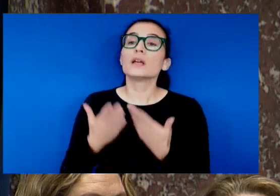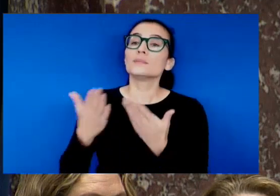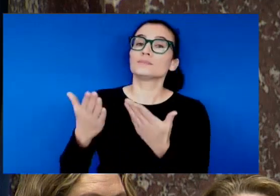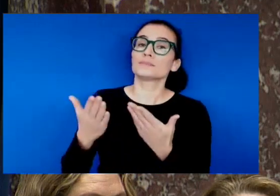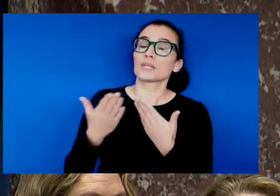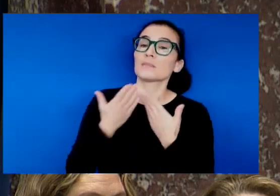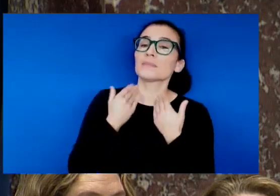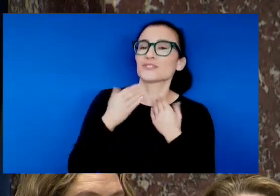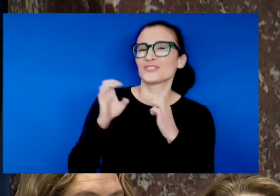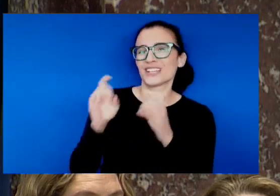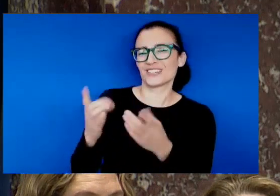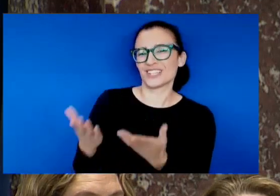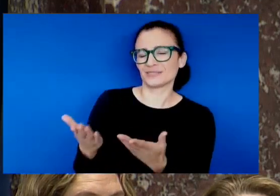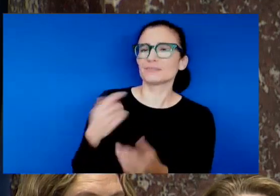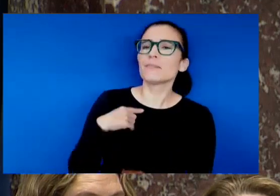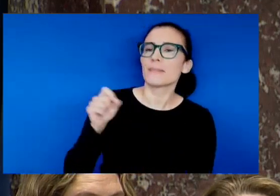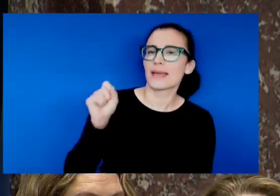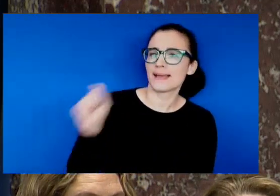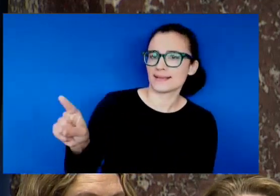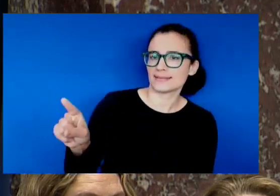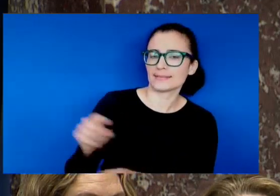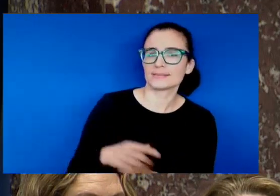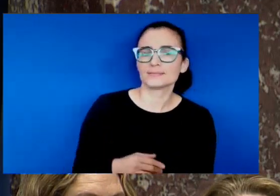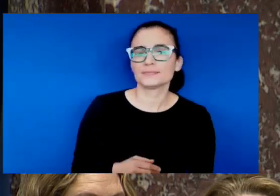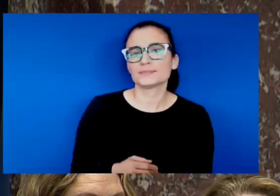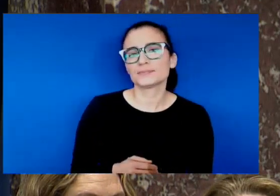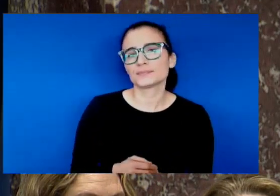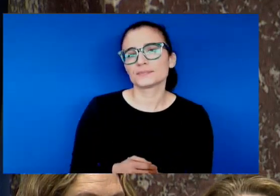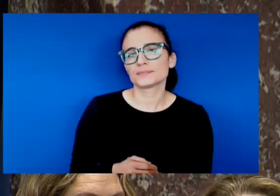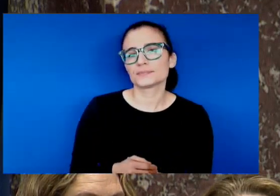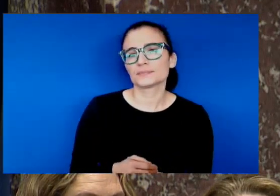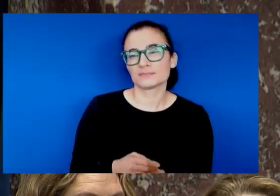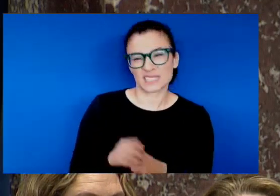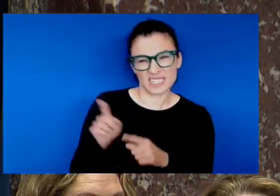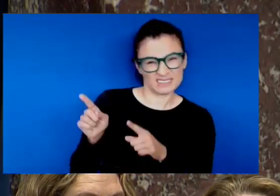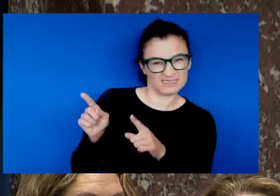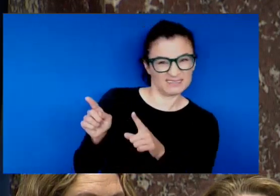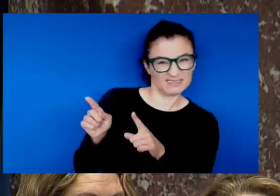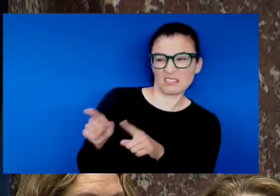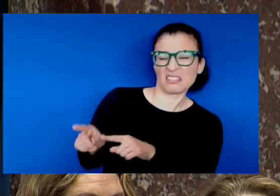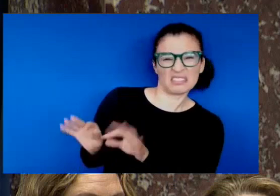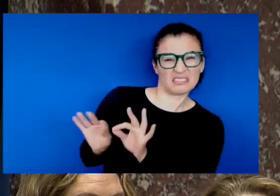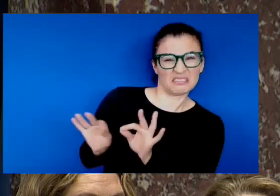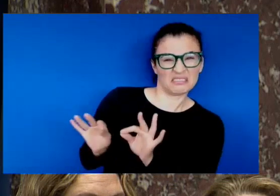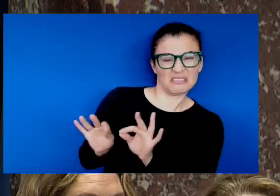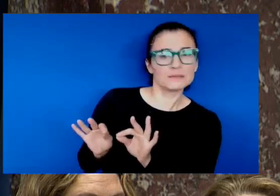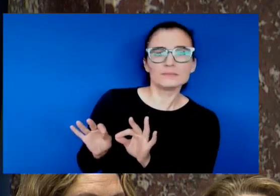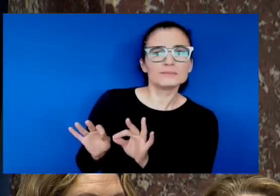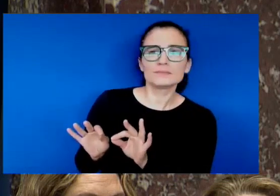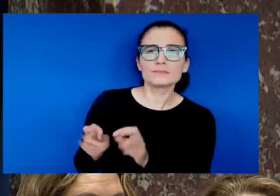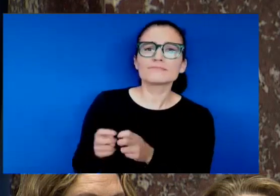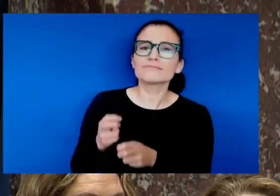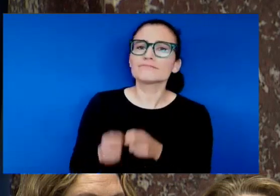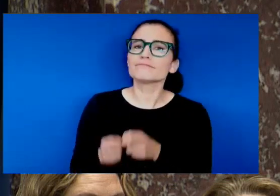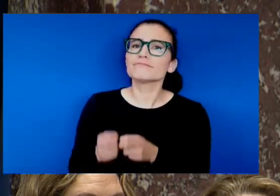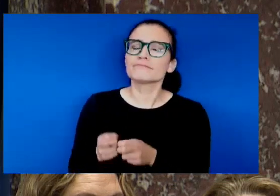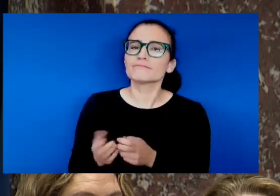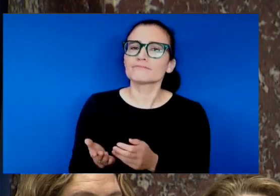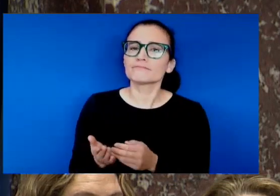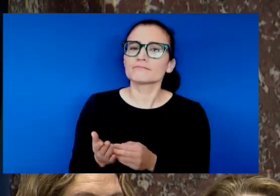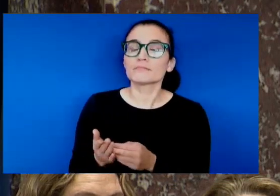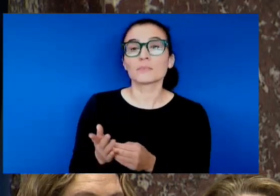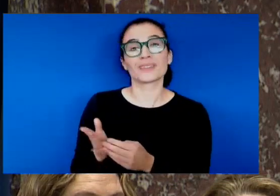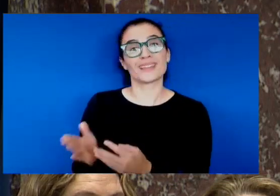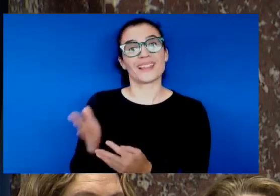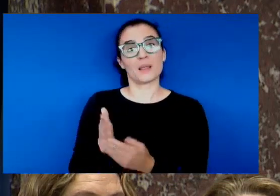your colleague has downplayed just how widespread this problem is. Perhaps can the Minister of Education name one school district